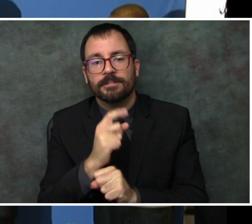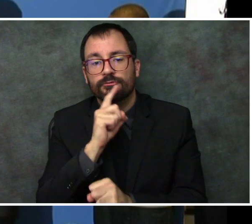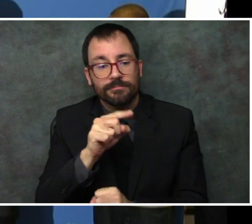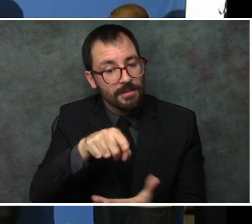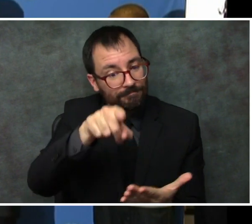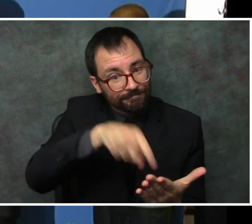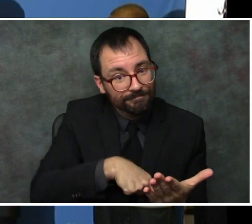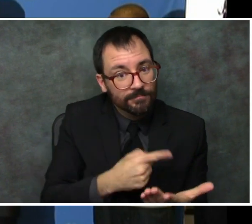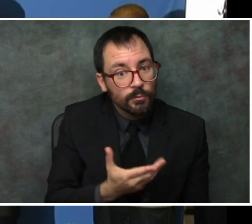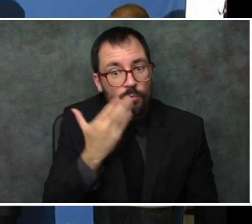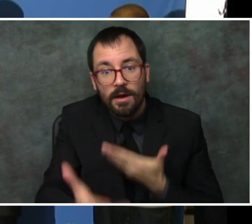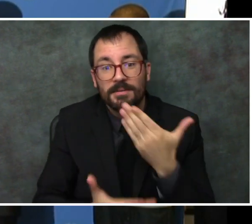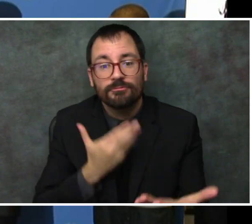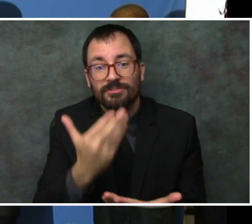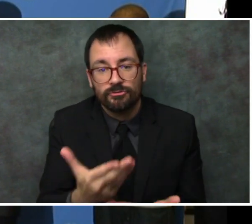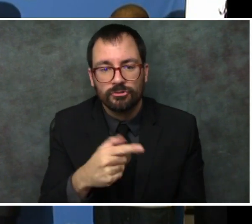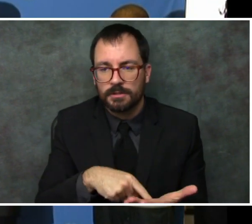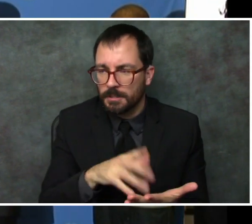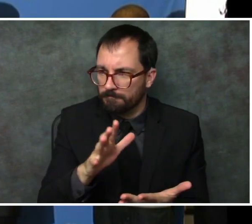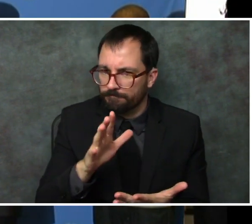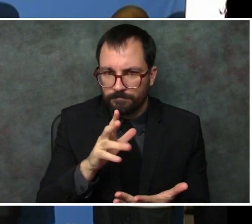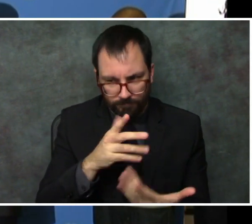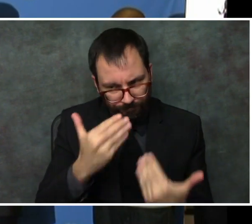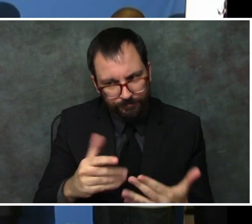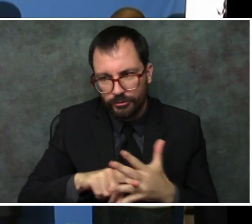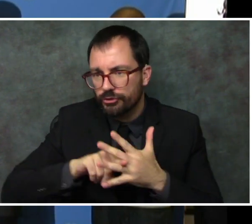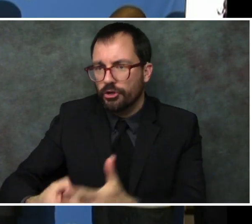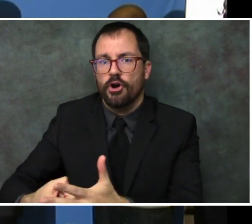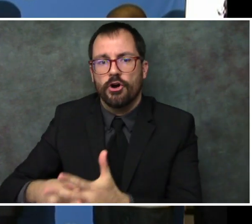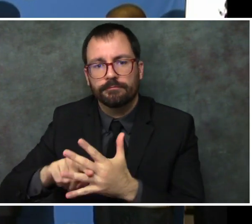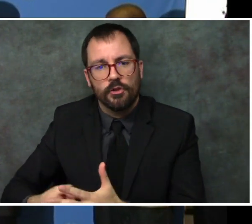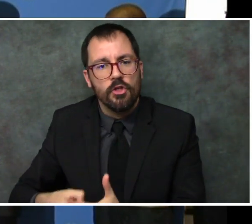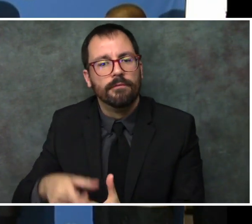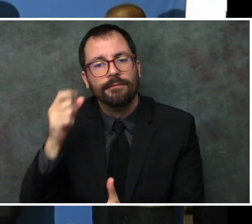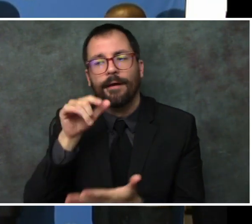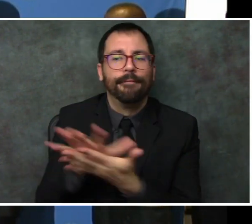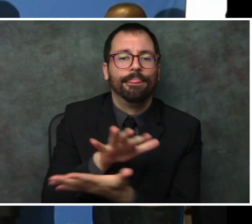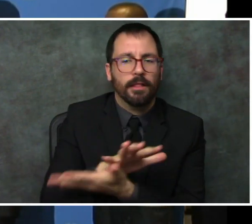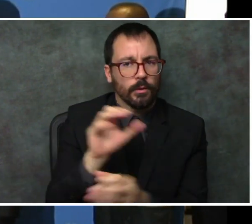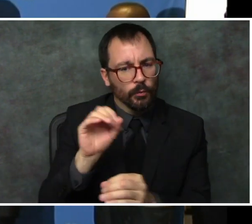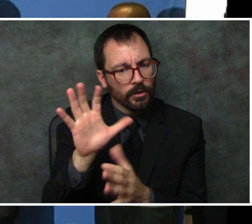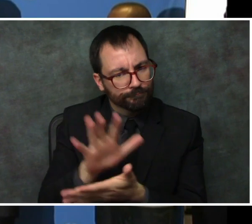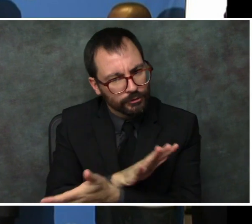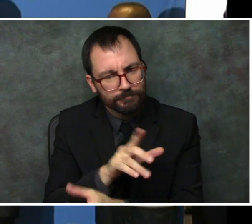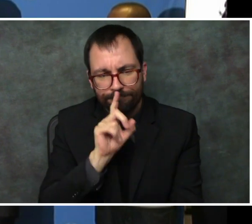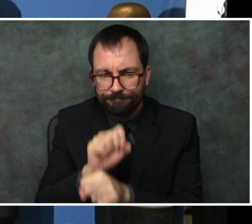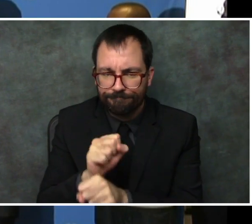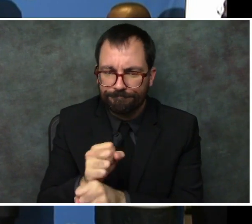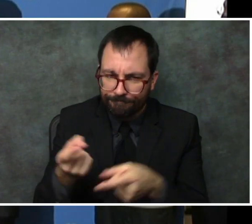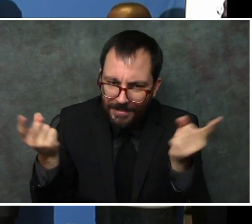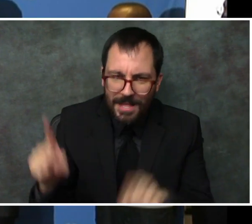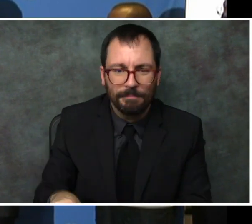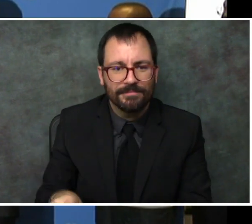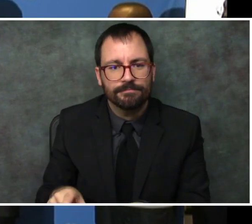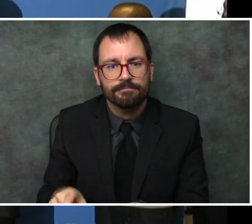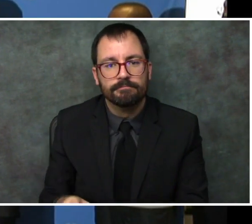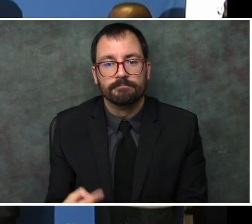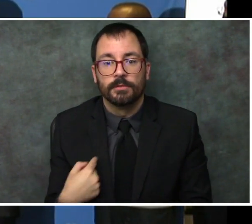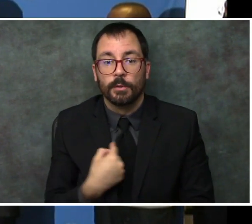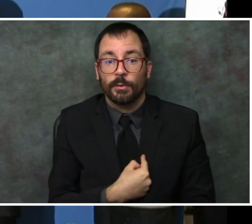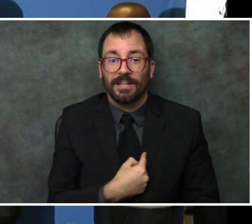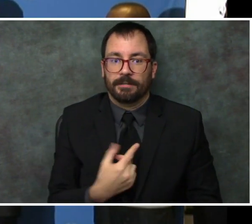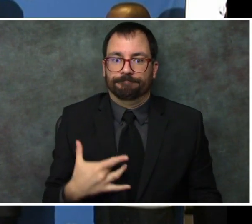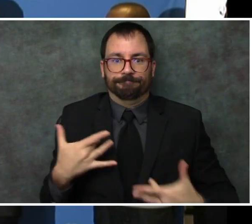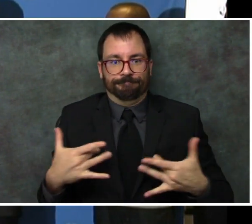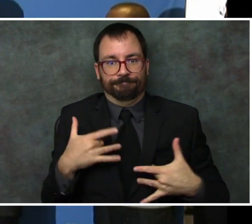with integrity, so that we can ultimately see the change that we're hoping, that we are seeking. And I